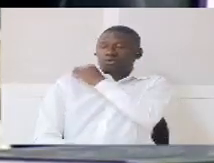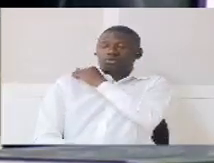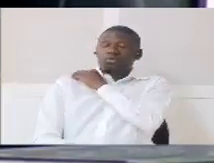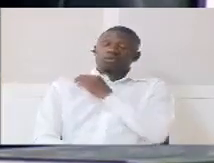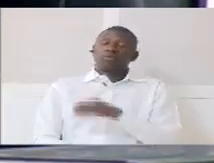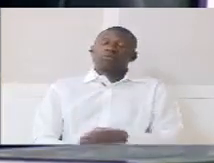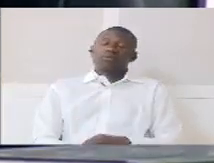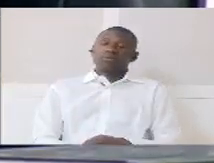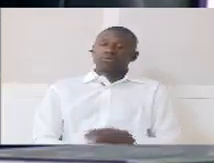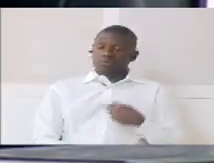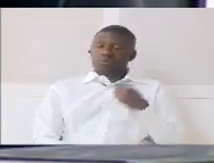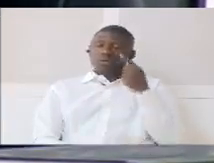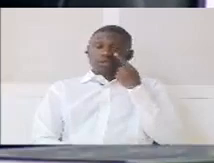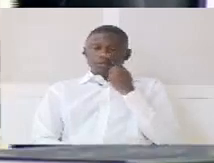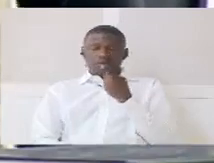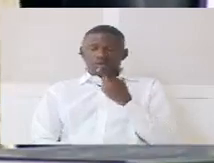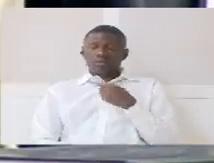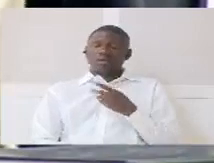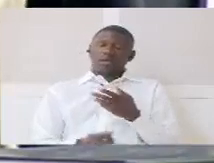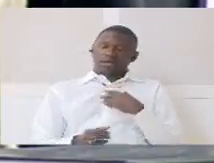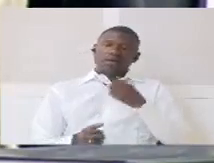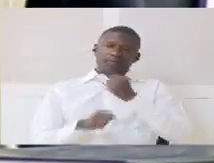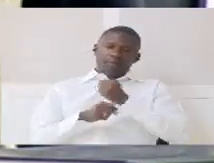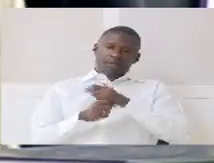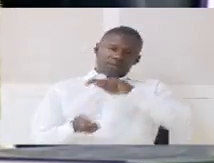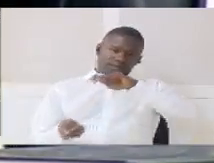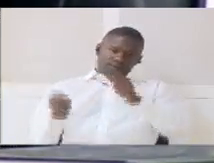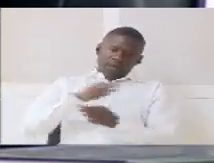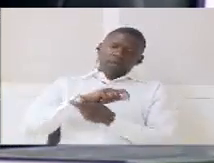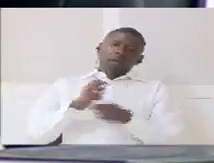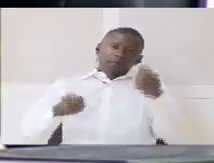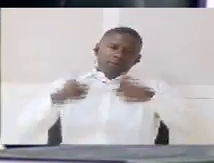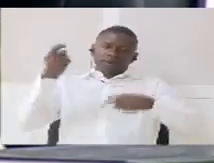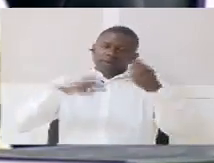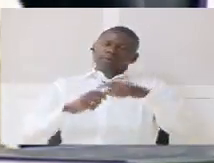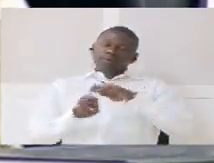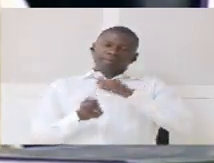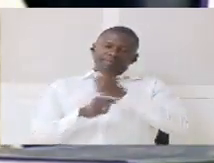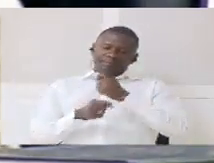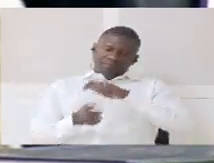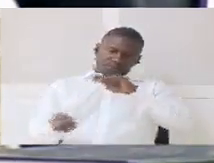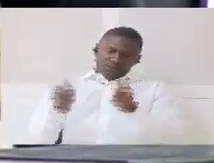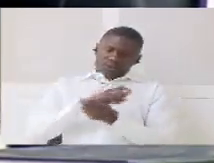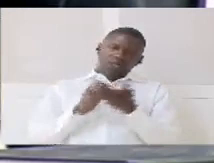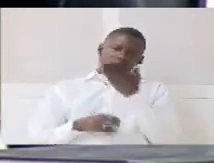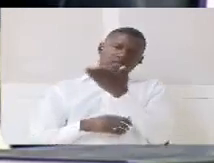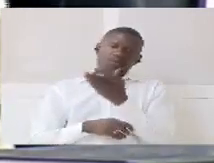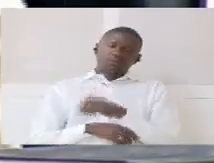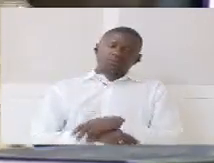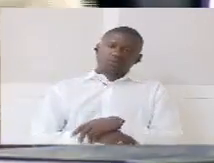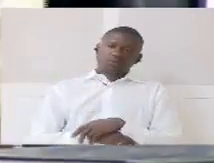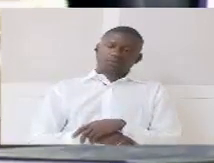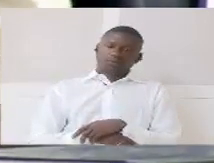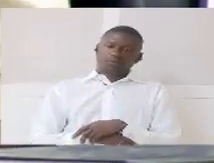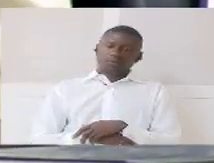I contributed that. I have contributed a lot to bring about some of the changes that are there now. Prison, it could